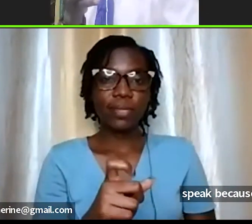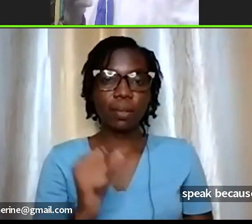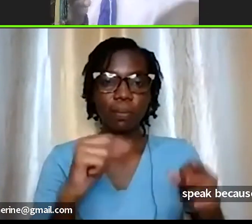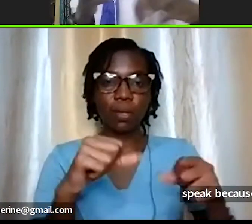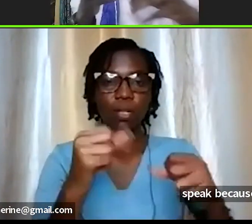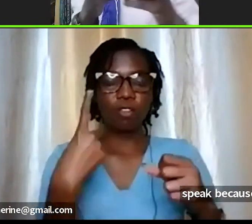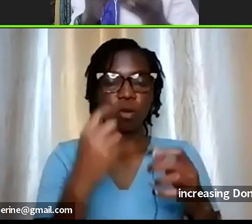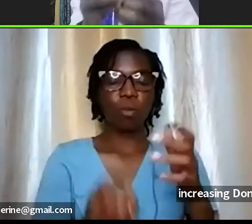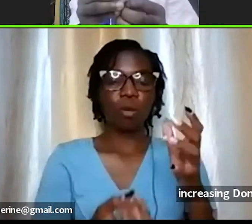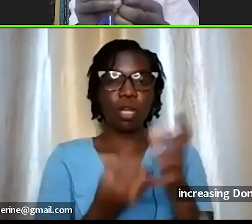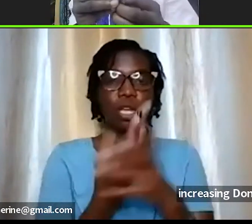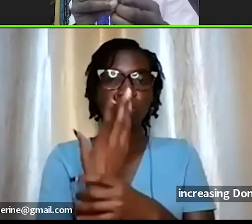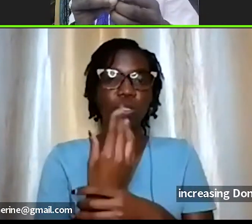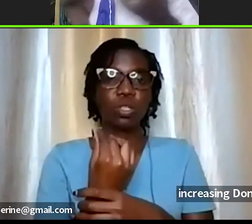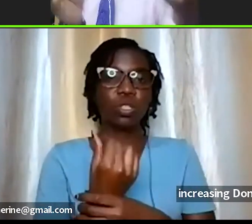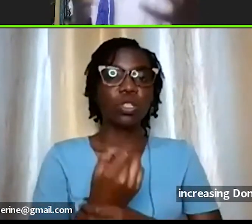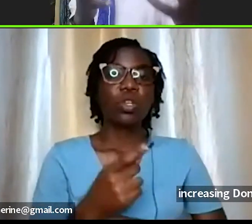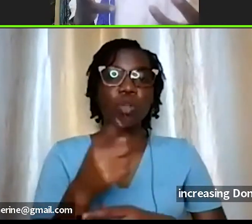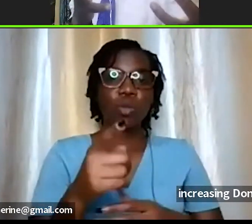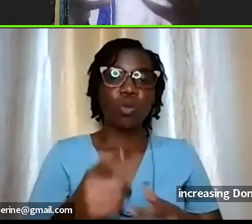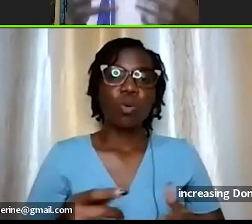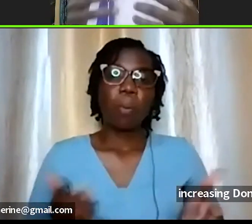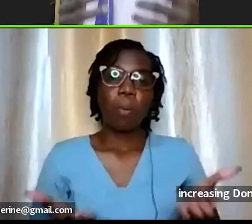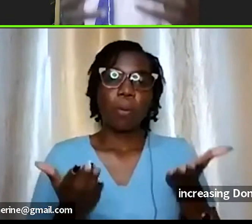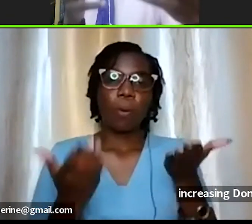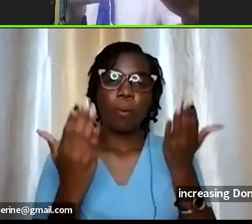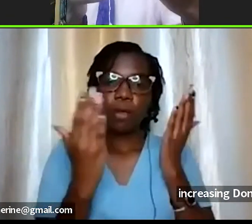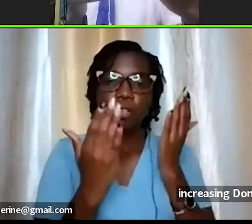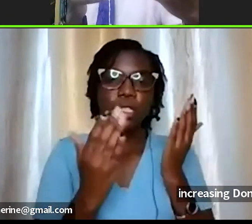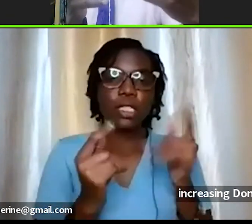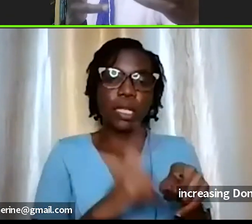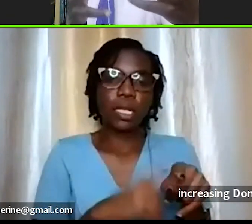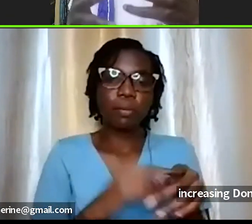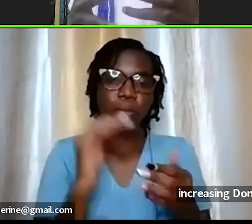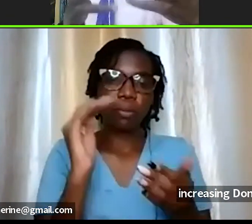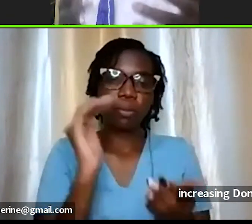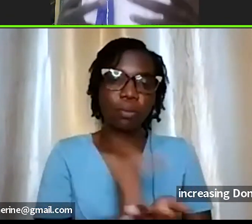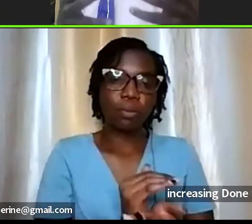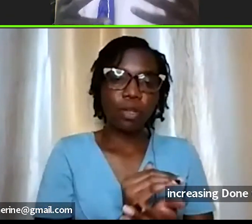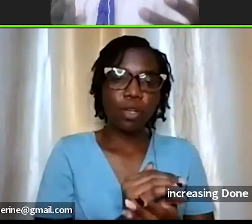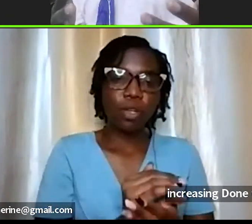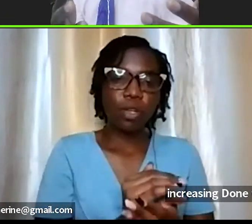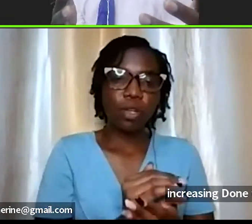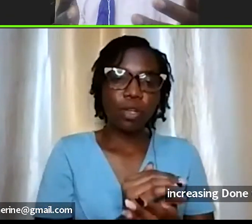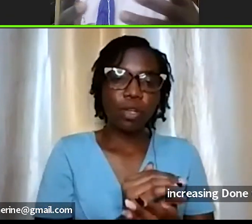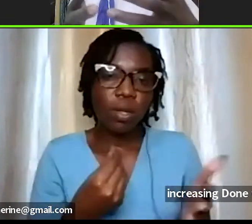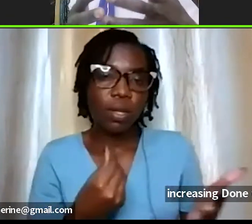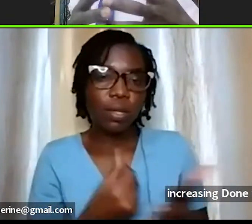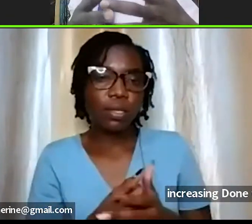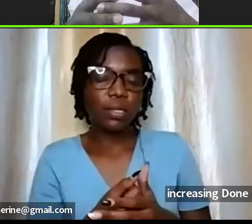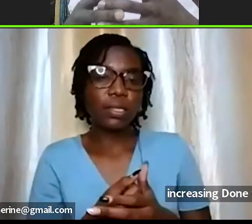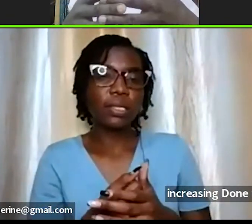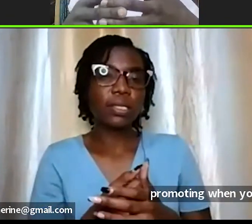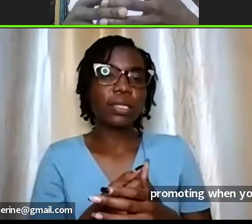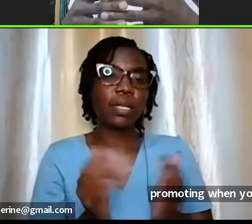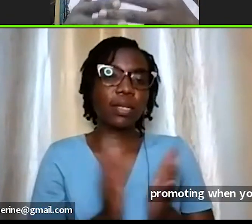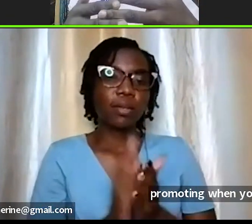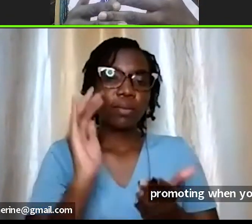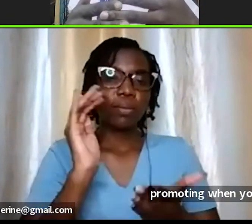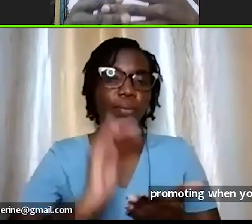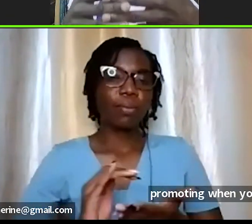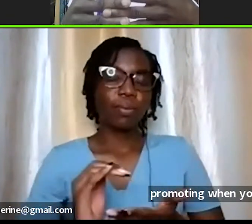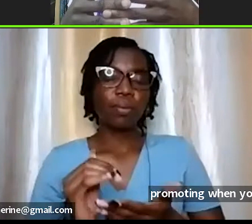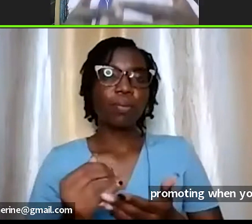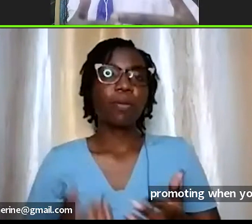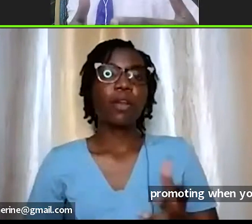you are promoting. When you reduce costs, when you promote the speed of production, it means you are going to have